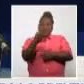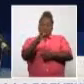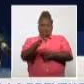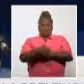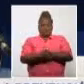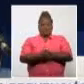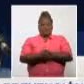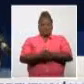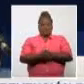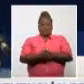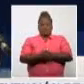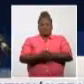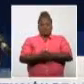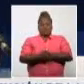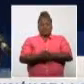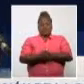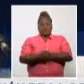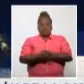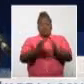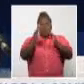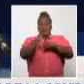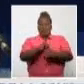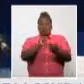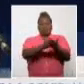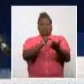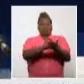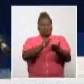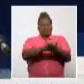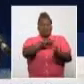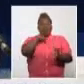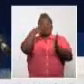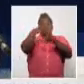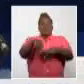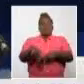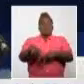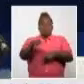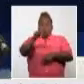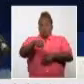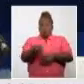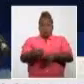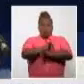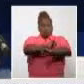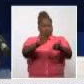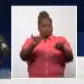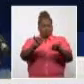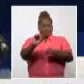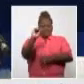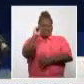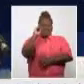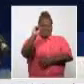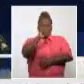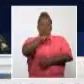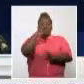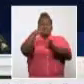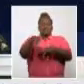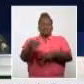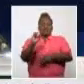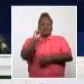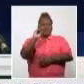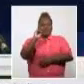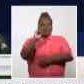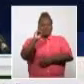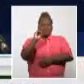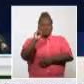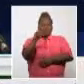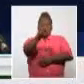617. We are not reporting any deaths today. You may think that this is a lie,